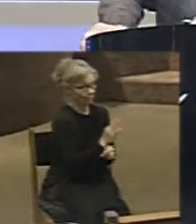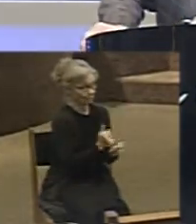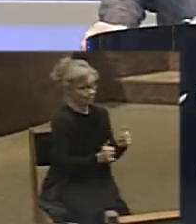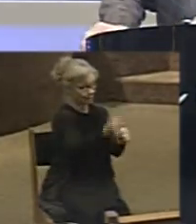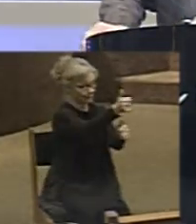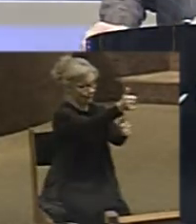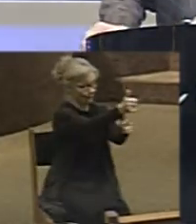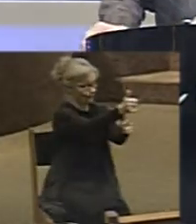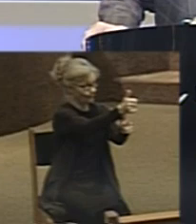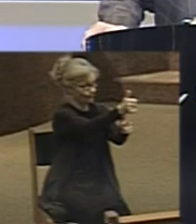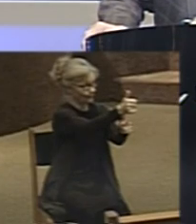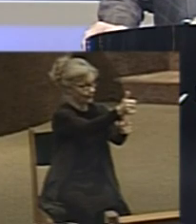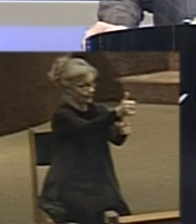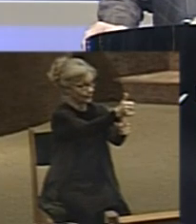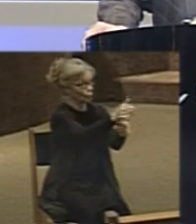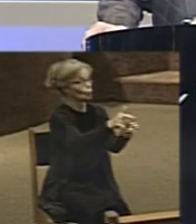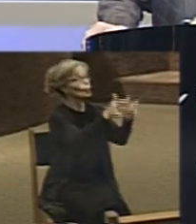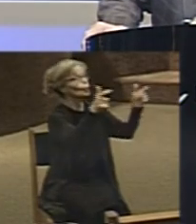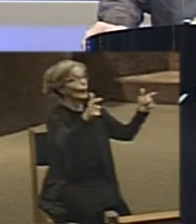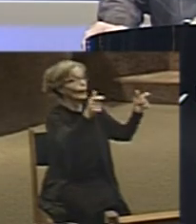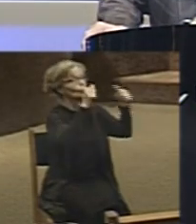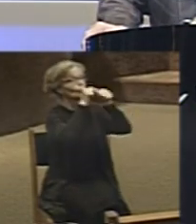reward."